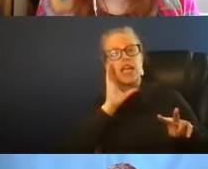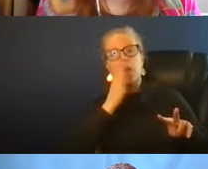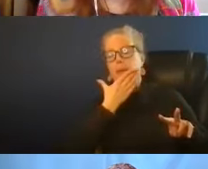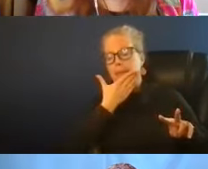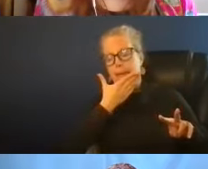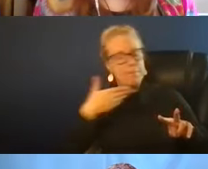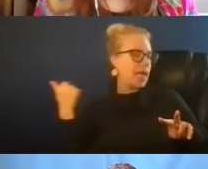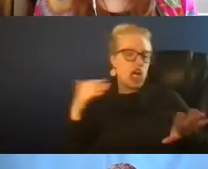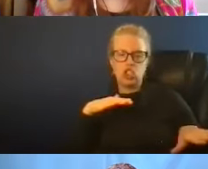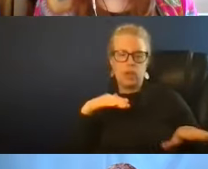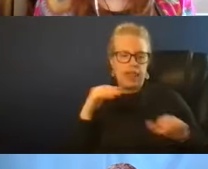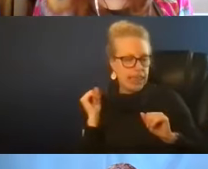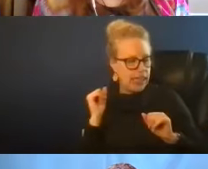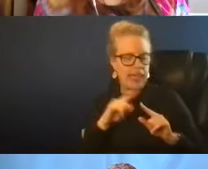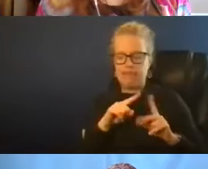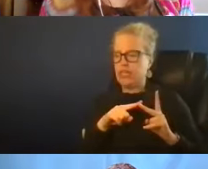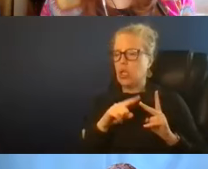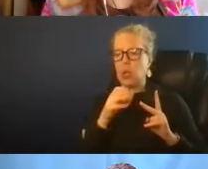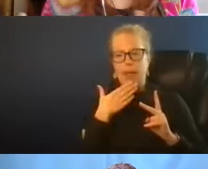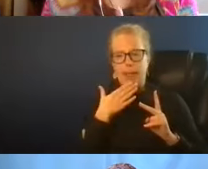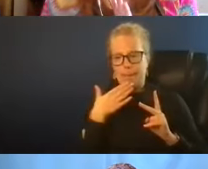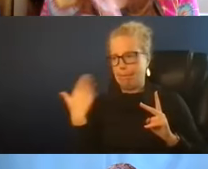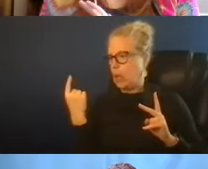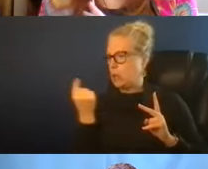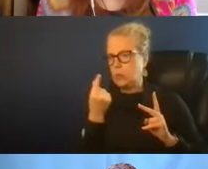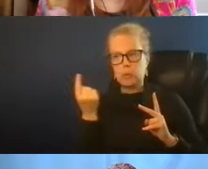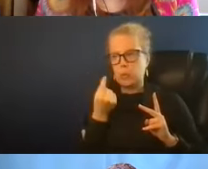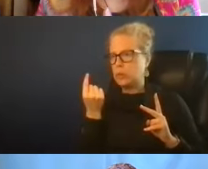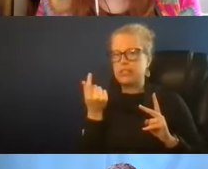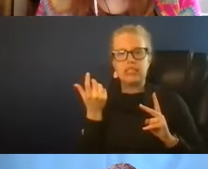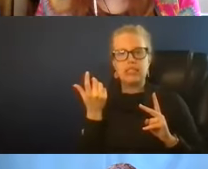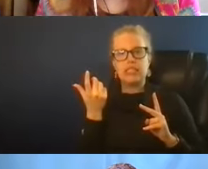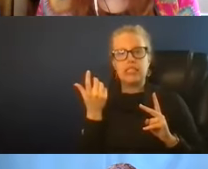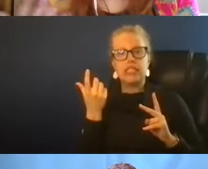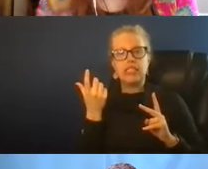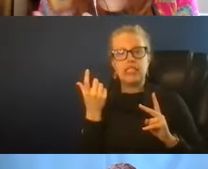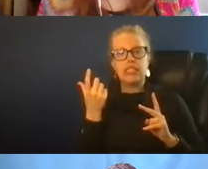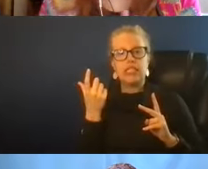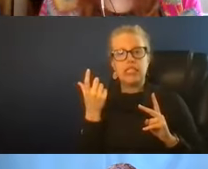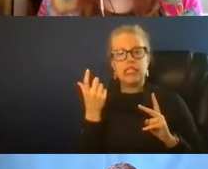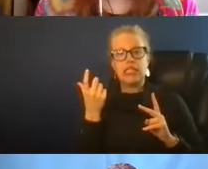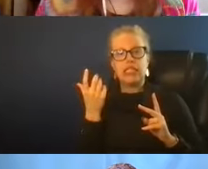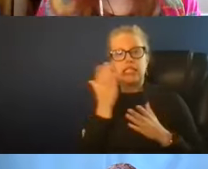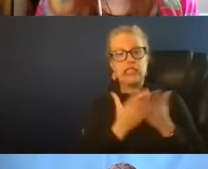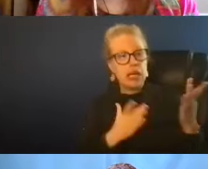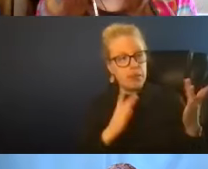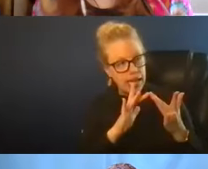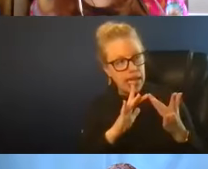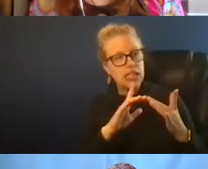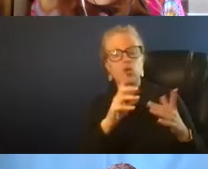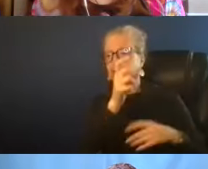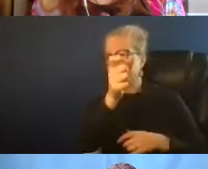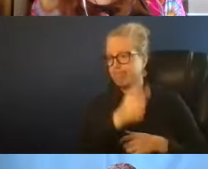off leaving, or would be better off in some sort of contact or in a different